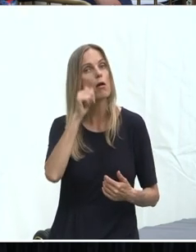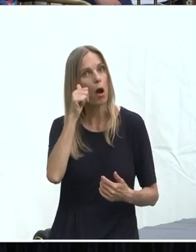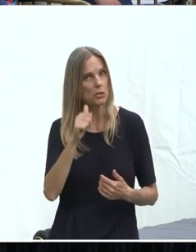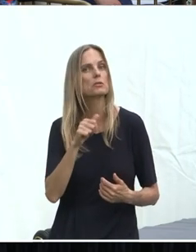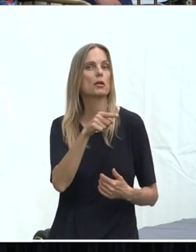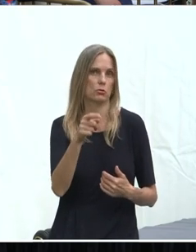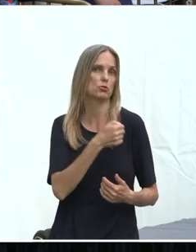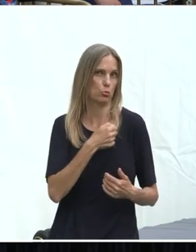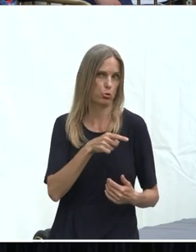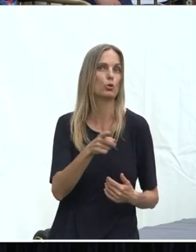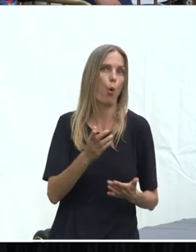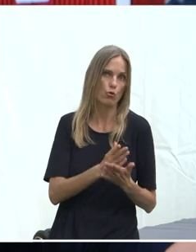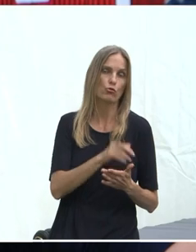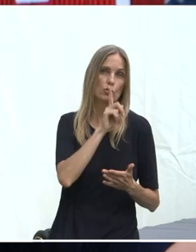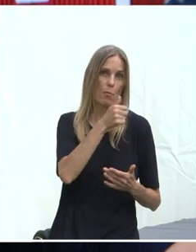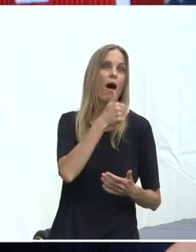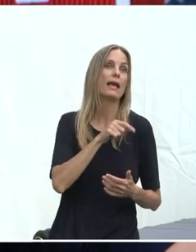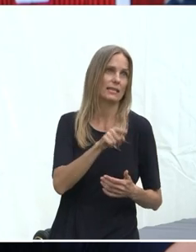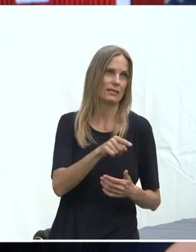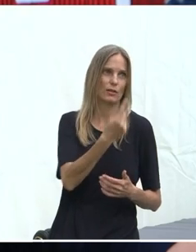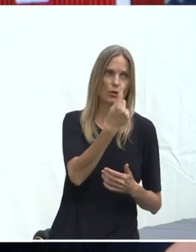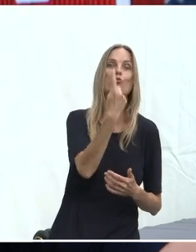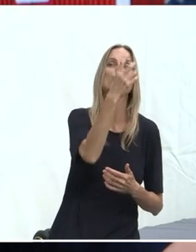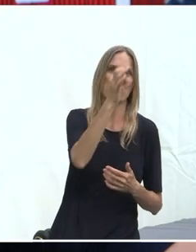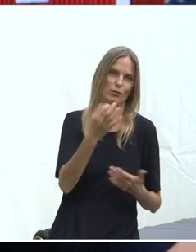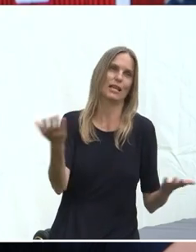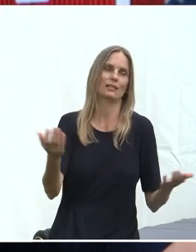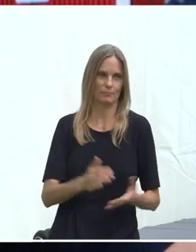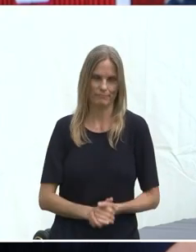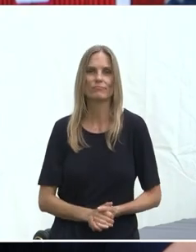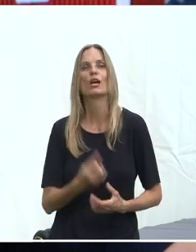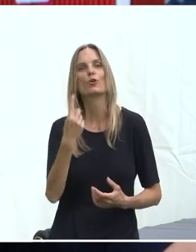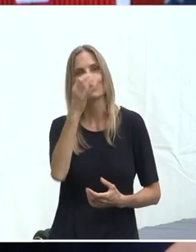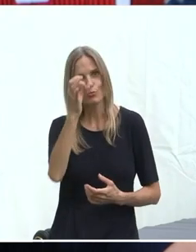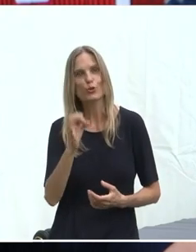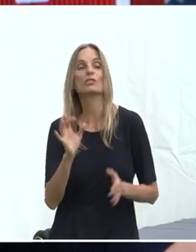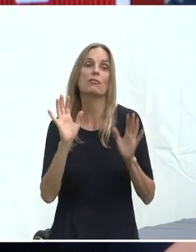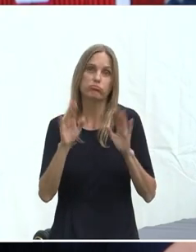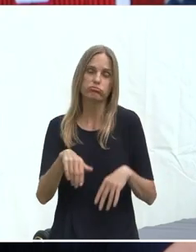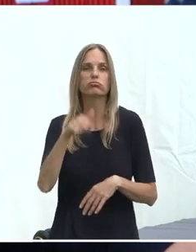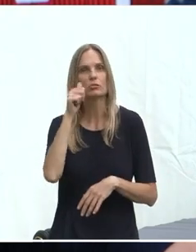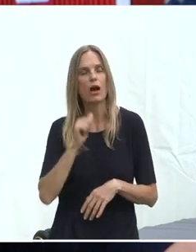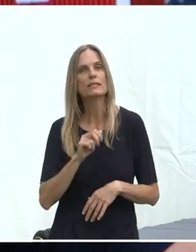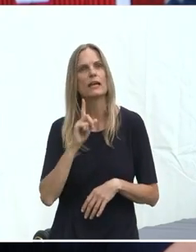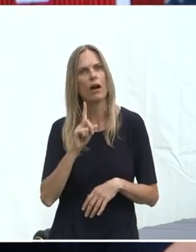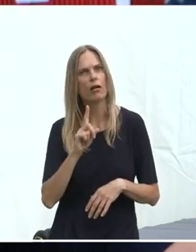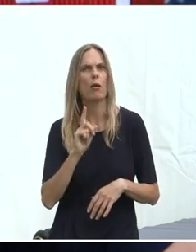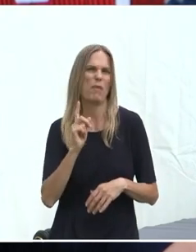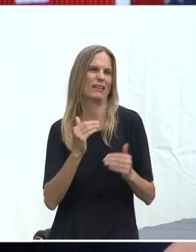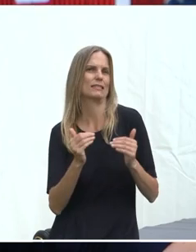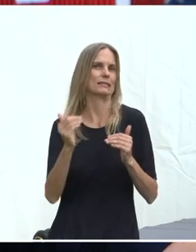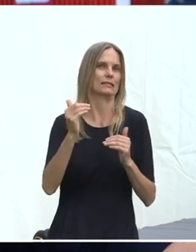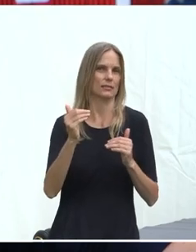soldiers in Estonia now, yes? 1%, okay. But that should be high-end. We